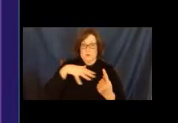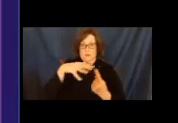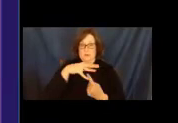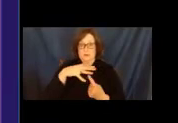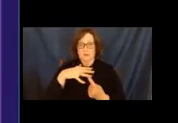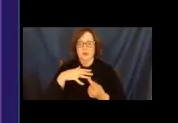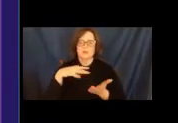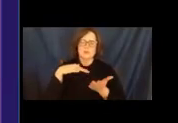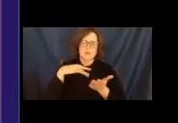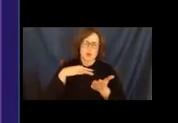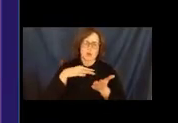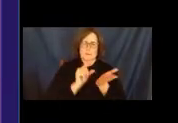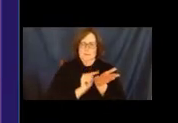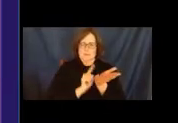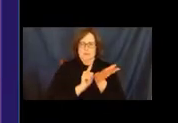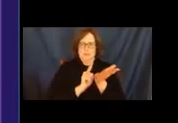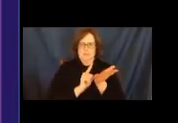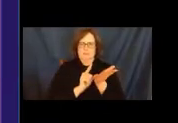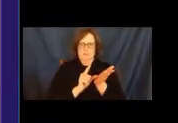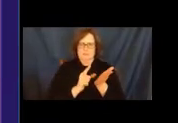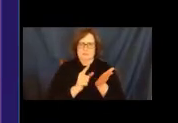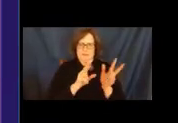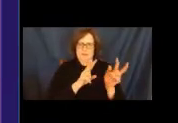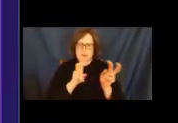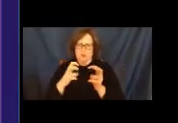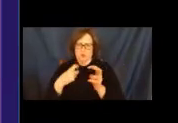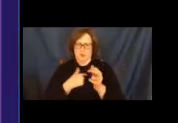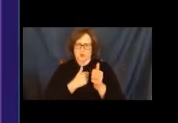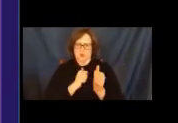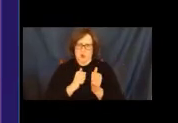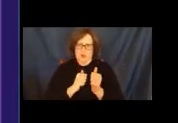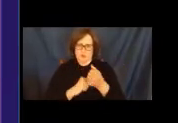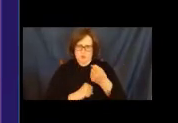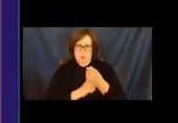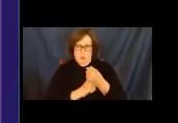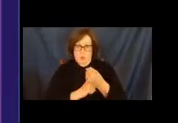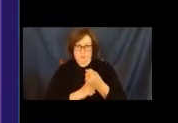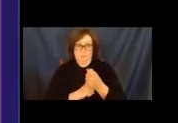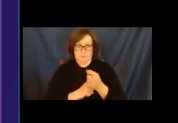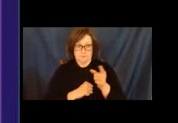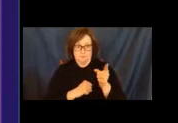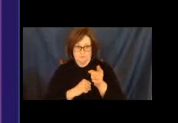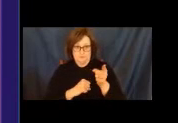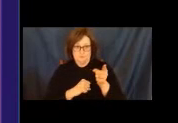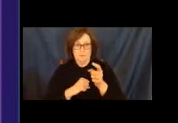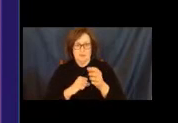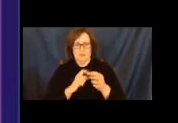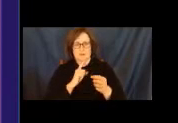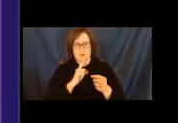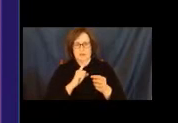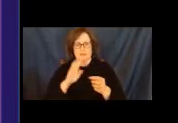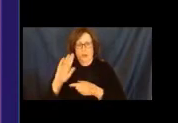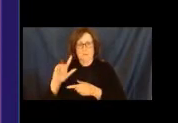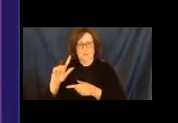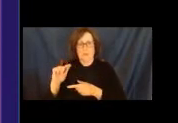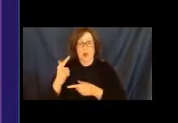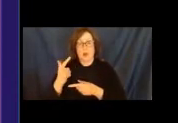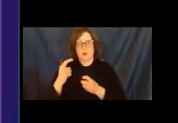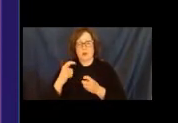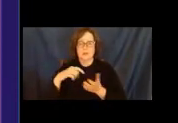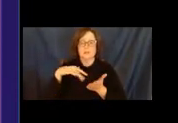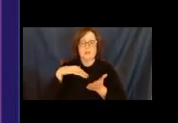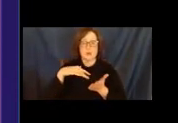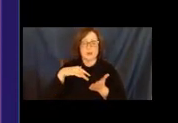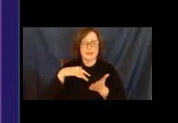In 2018, on the blog, The Scholarly Kitchen, there was a 2-part blog post published called On Being